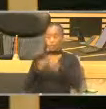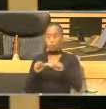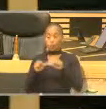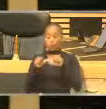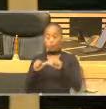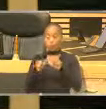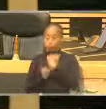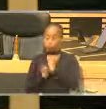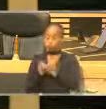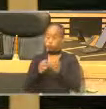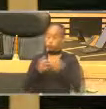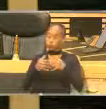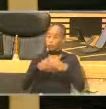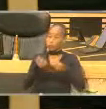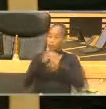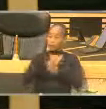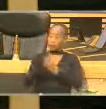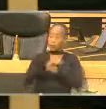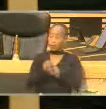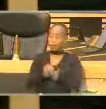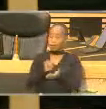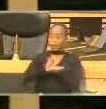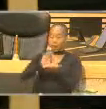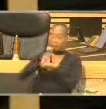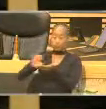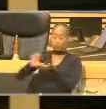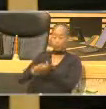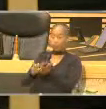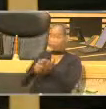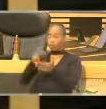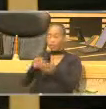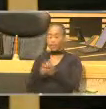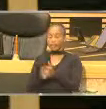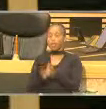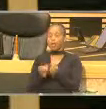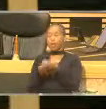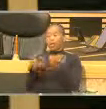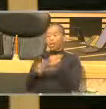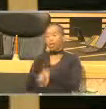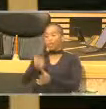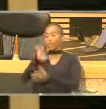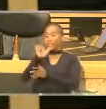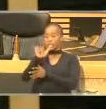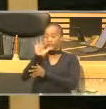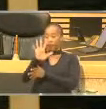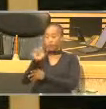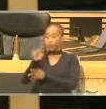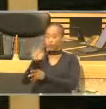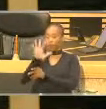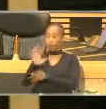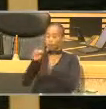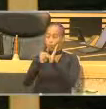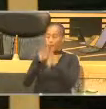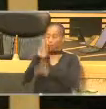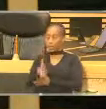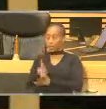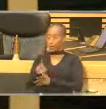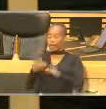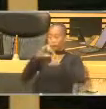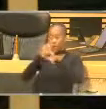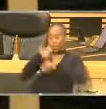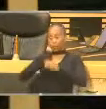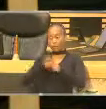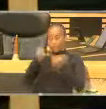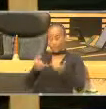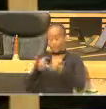with the implementation of the approved stimulus fund projects at the value of $365.5 million, where our focus for this year will be on